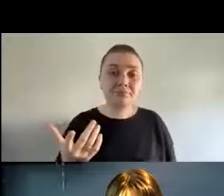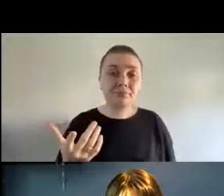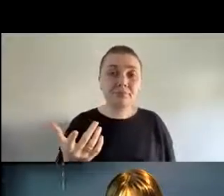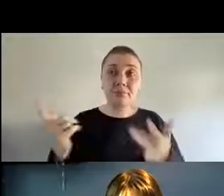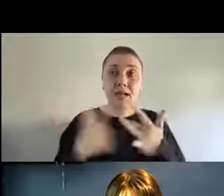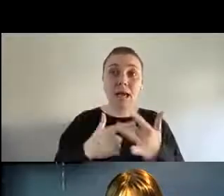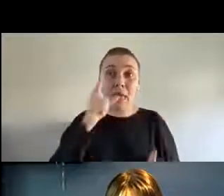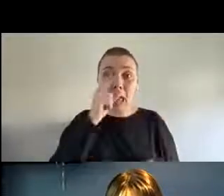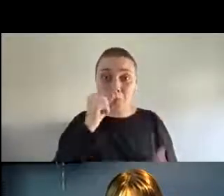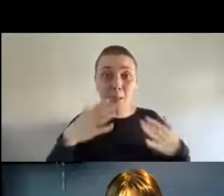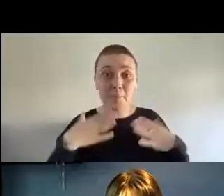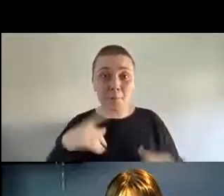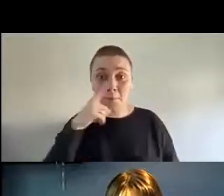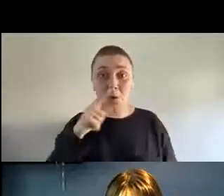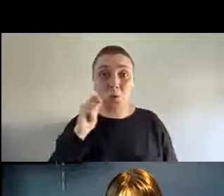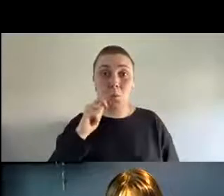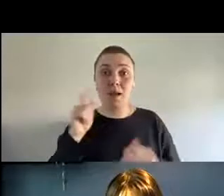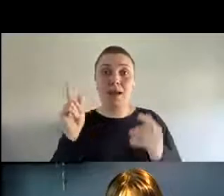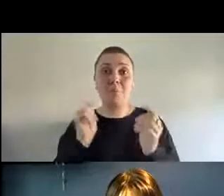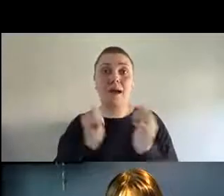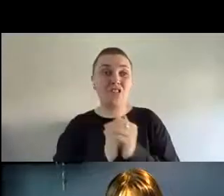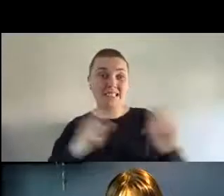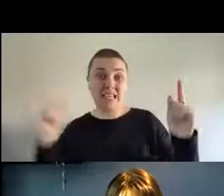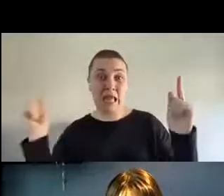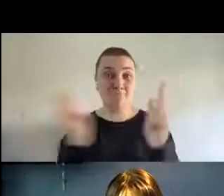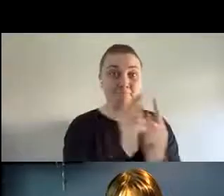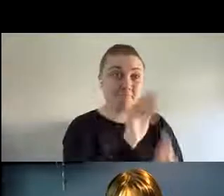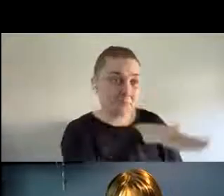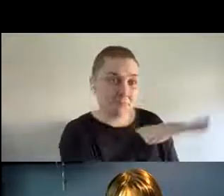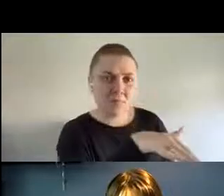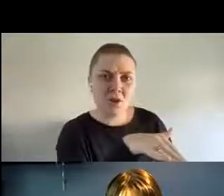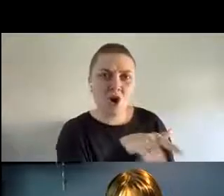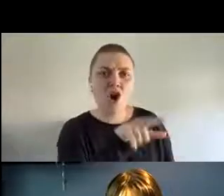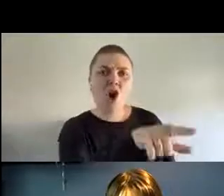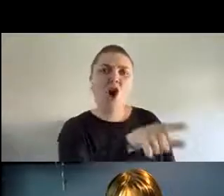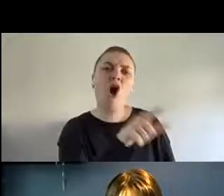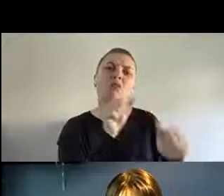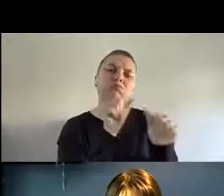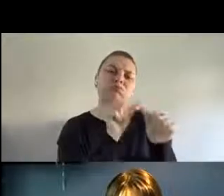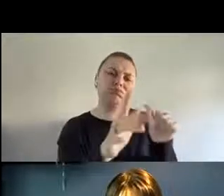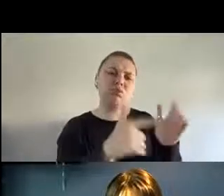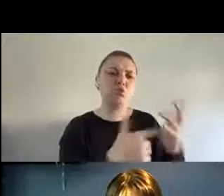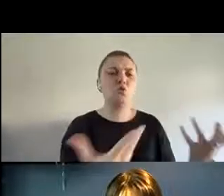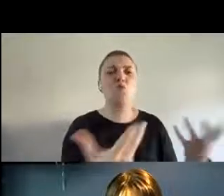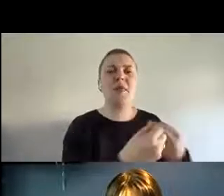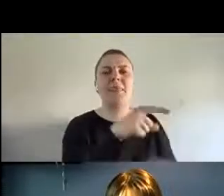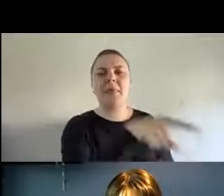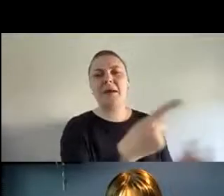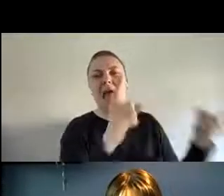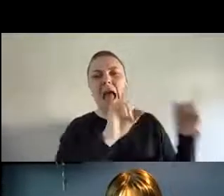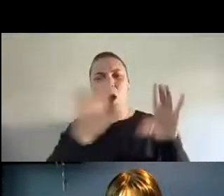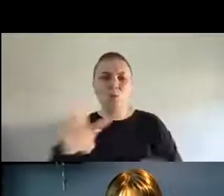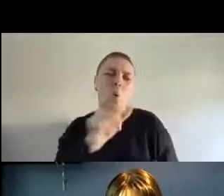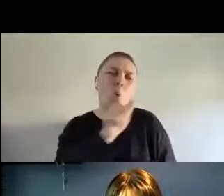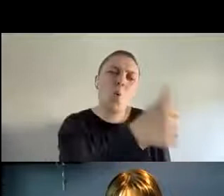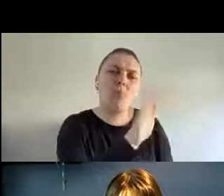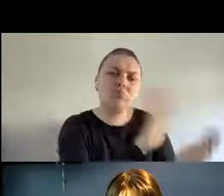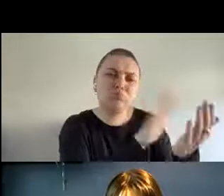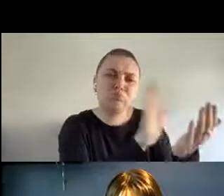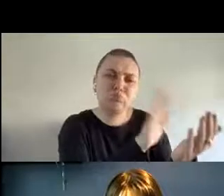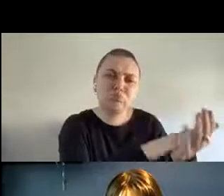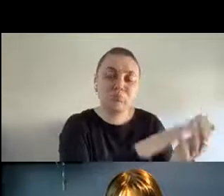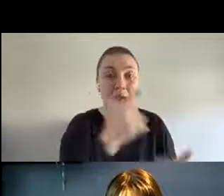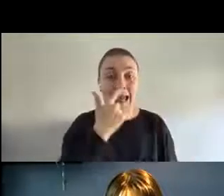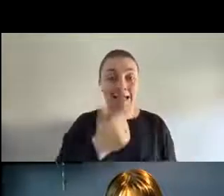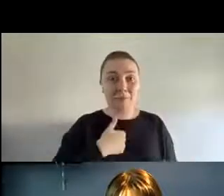other able-bodied people would go up to my friends and say things like, oh, aren't you so great for taking her out? And luckily my friends